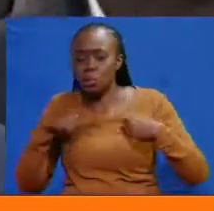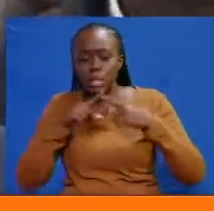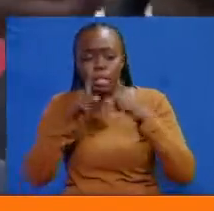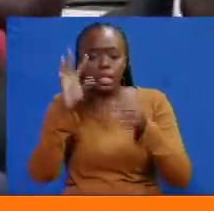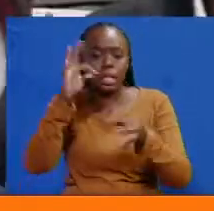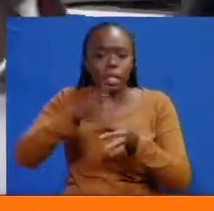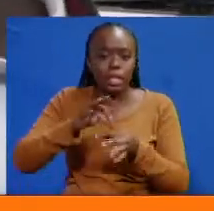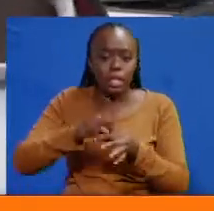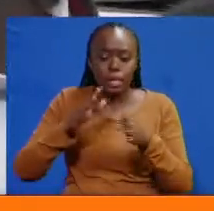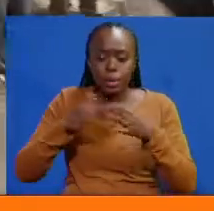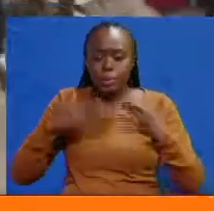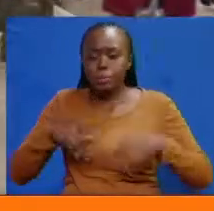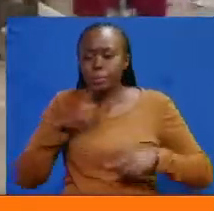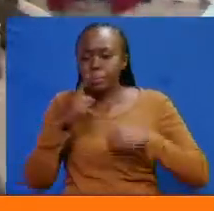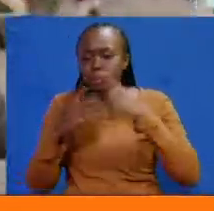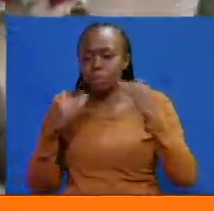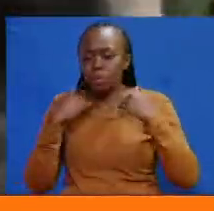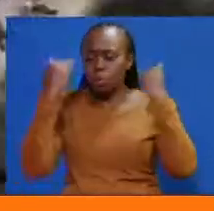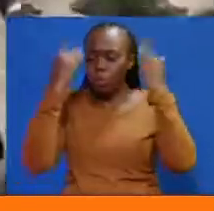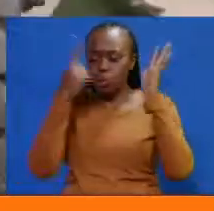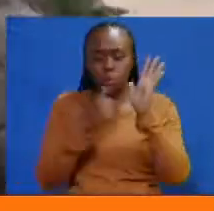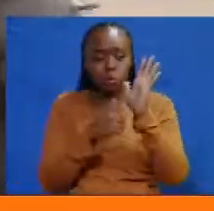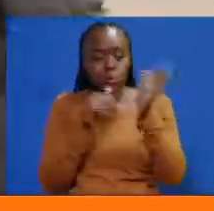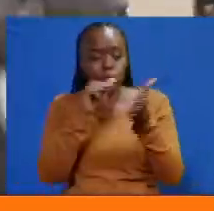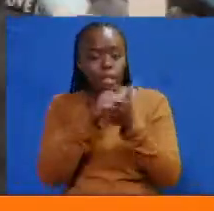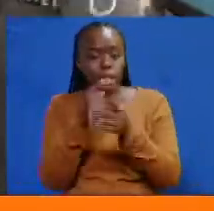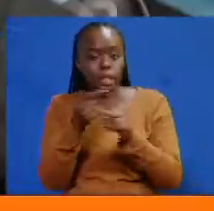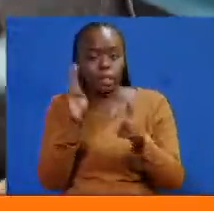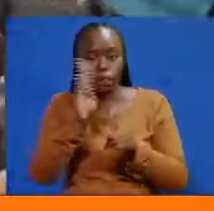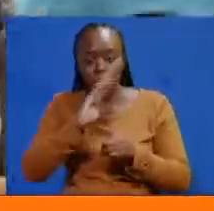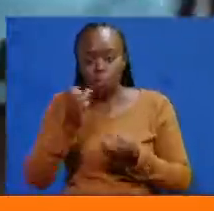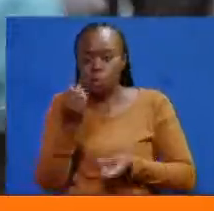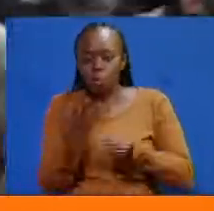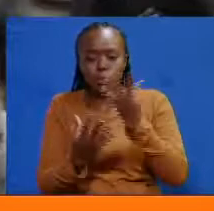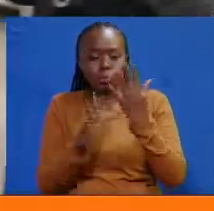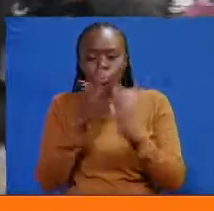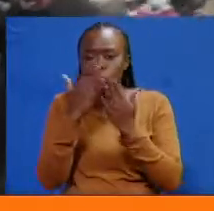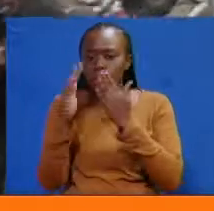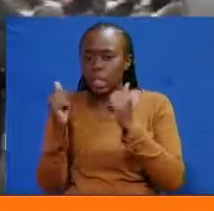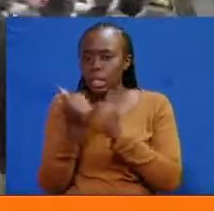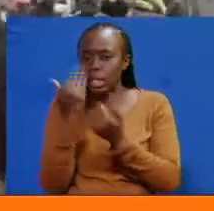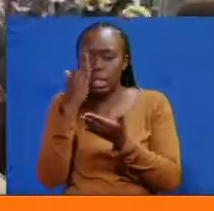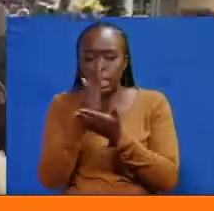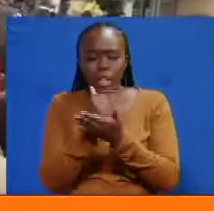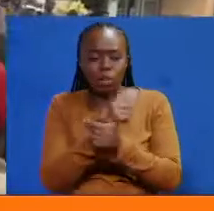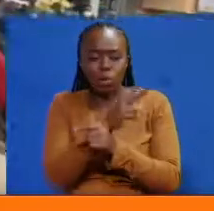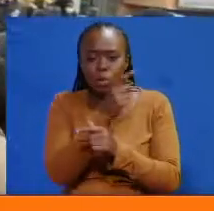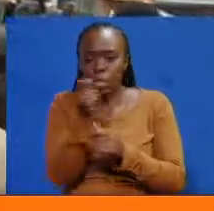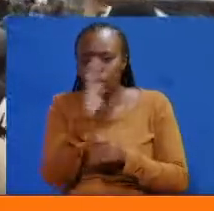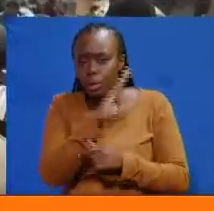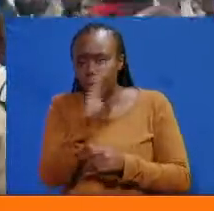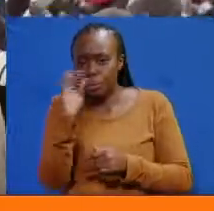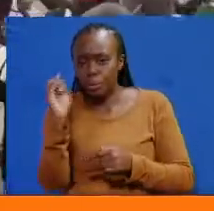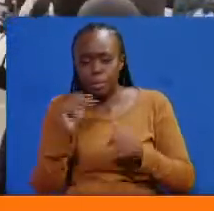elected residents said that the court had vindicated them since Baringo was the first county to reject the BBI